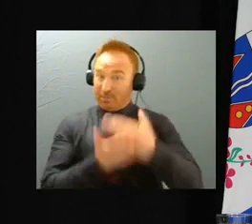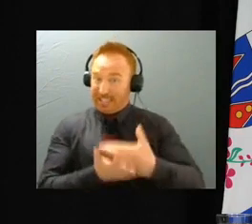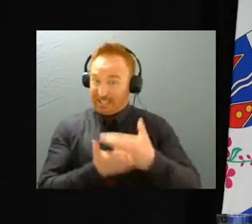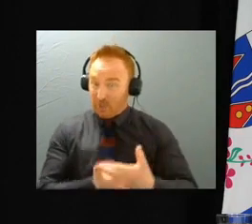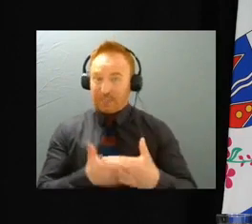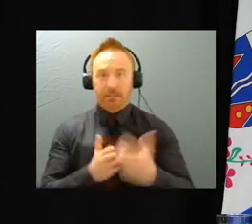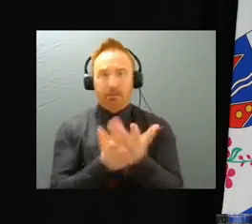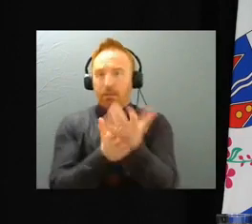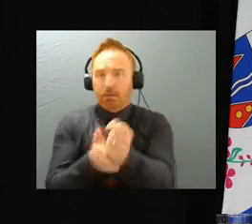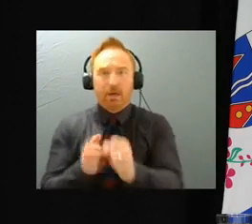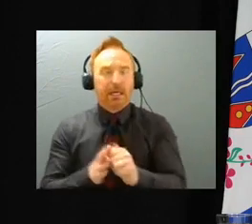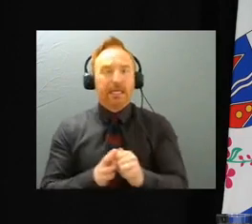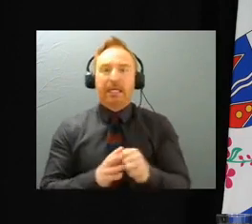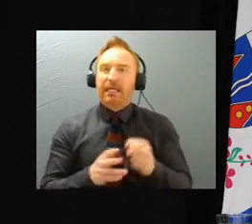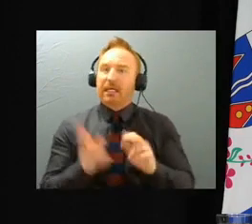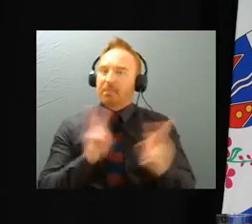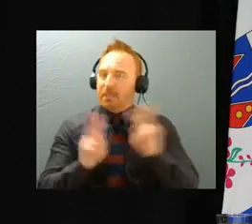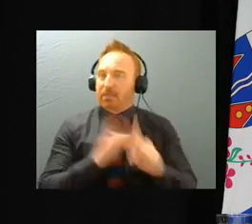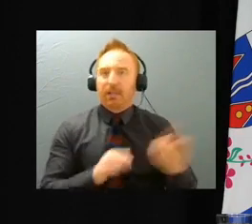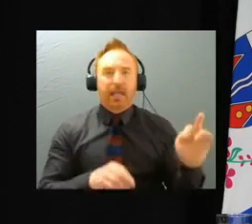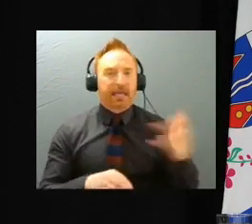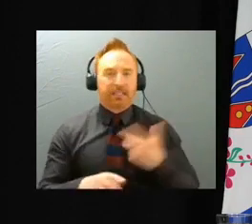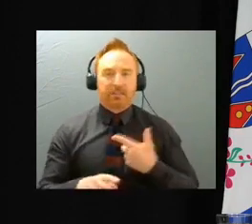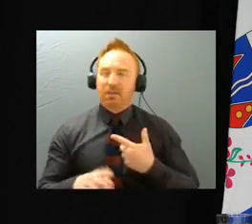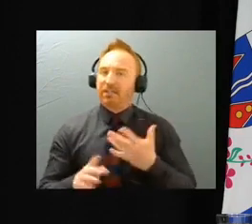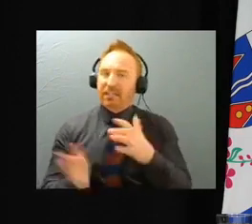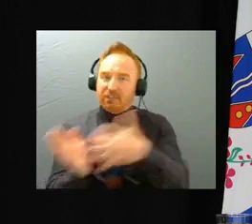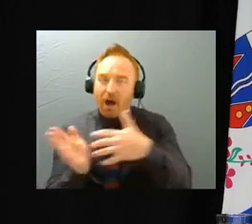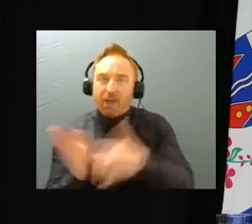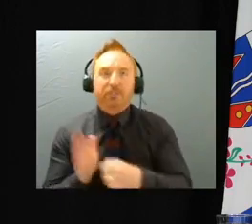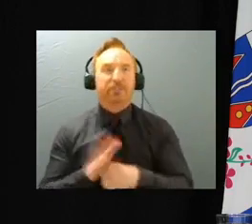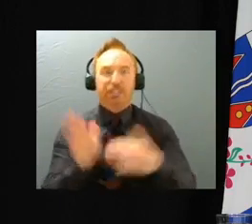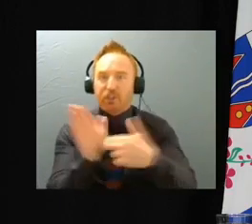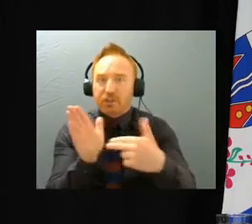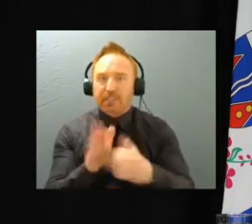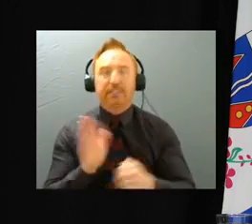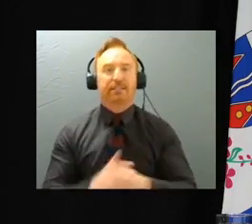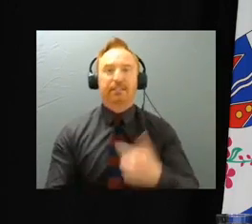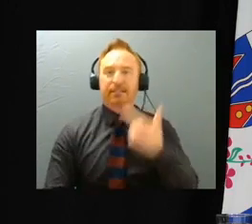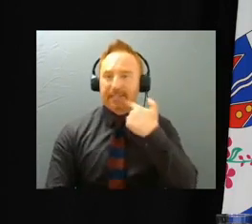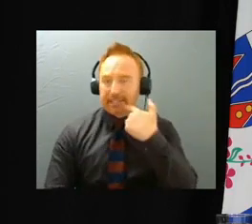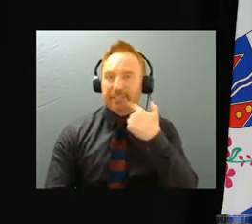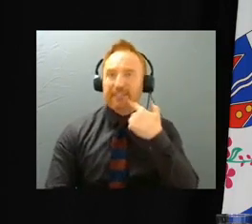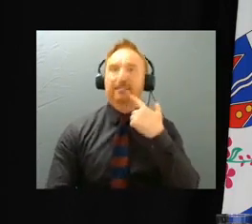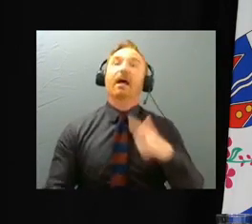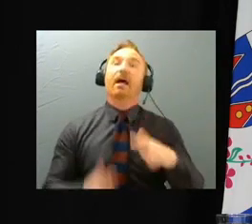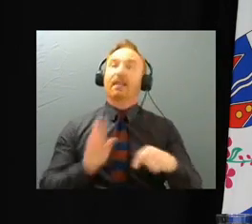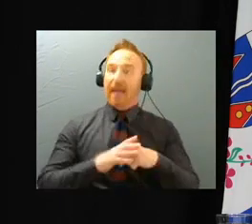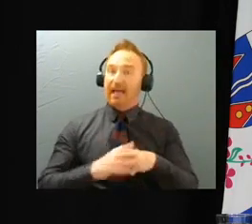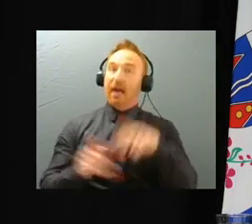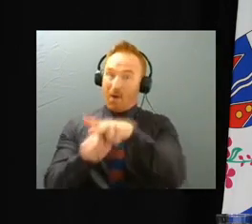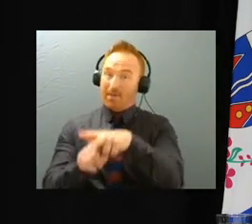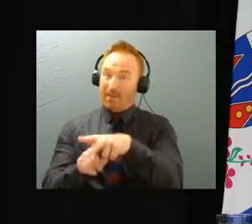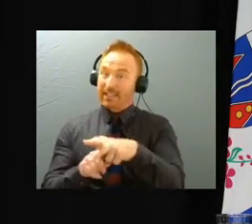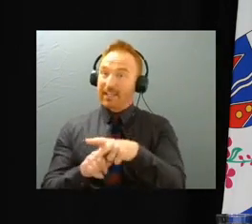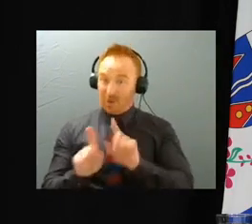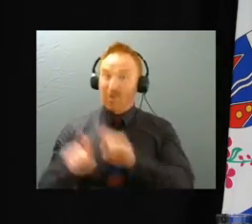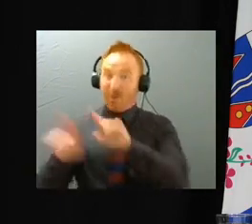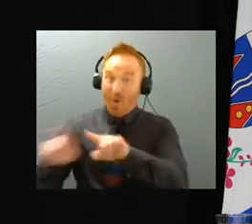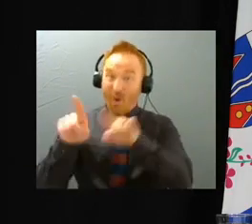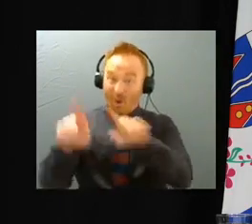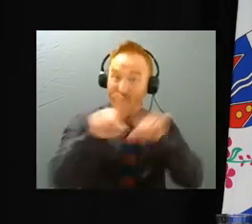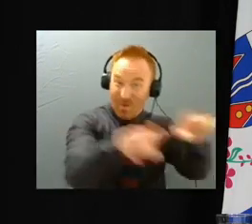see their doctors and nurses and dentists and optometrists? And yet, are we conserving the capacity to quickly respond to COVID